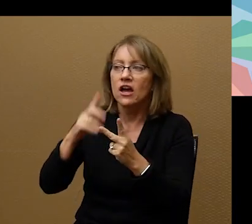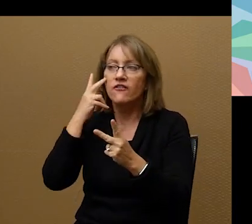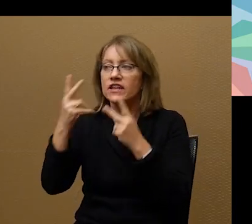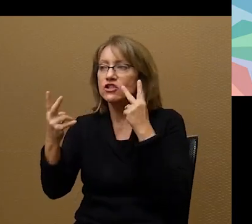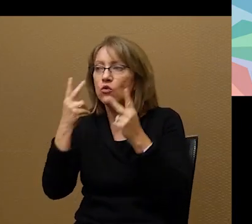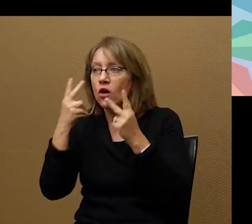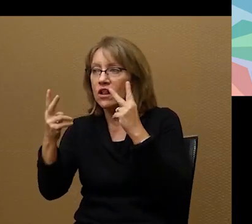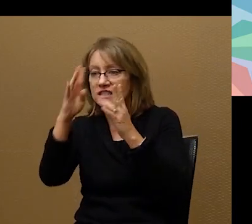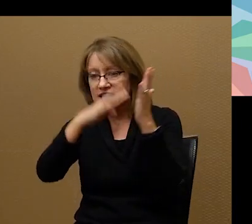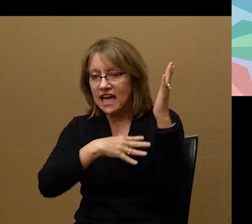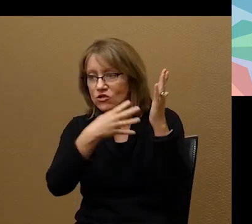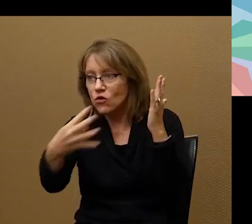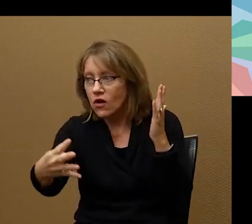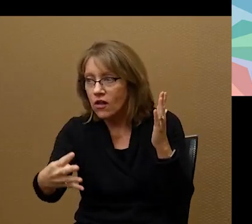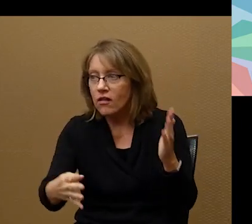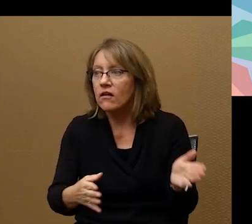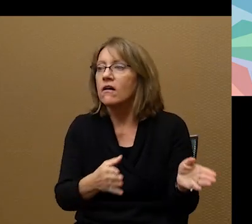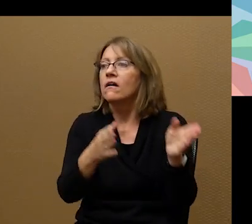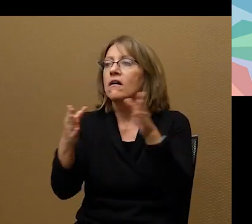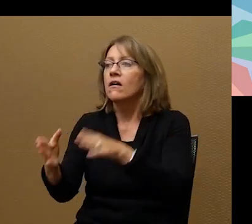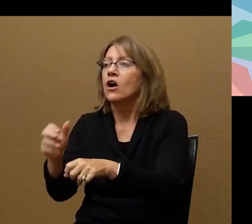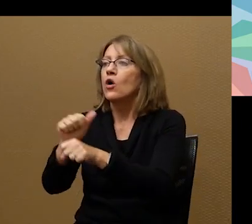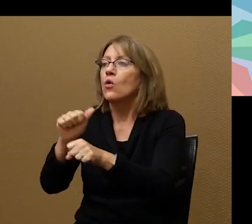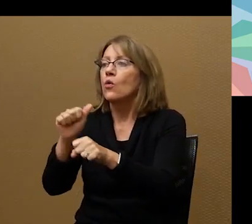and then